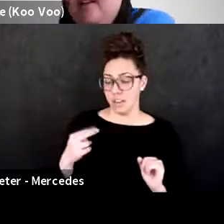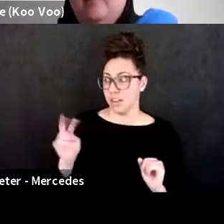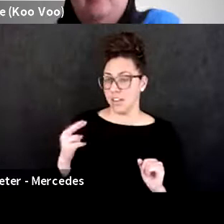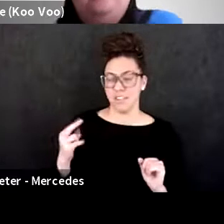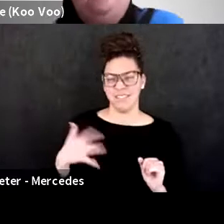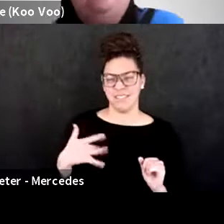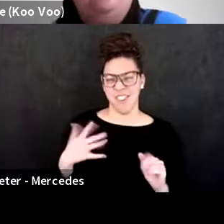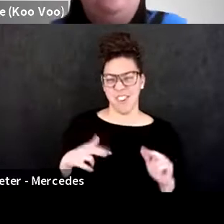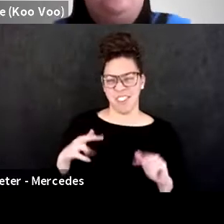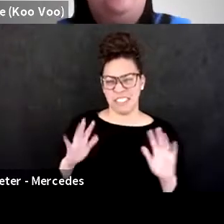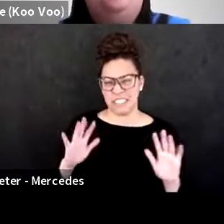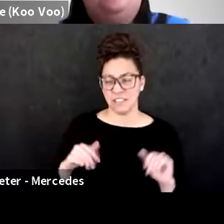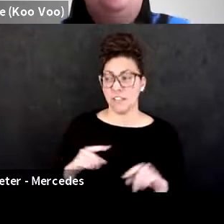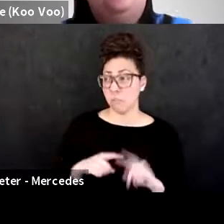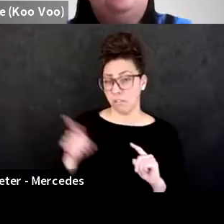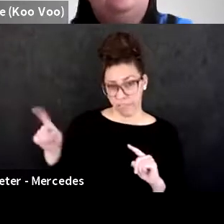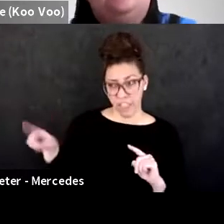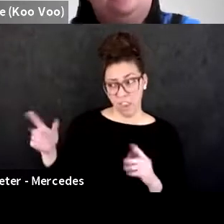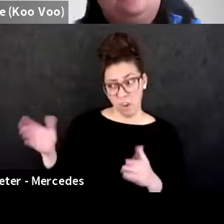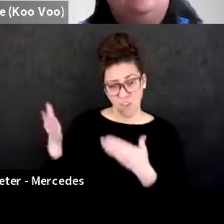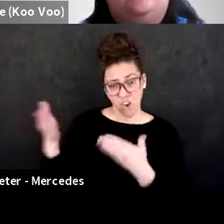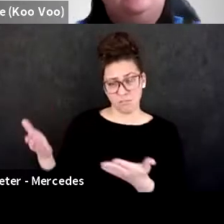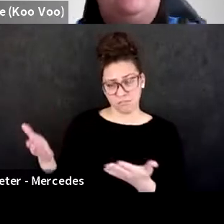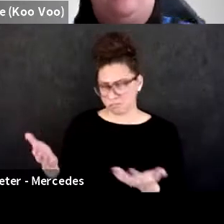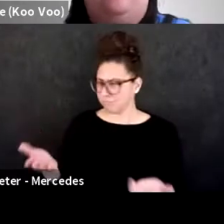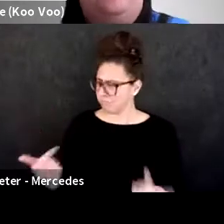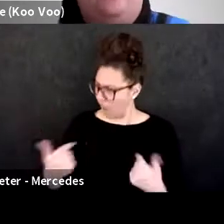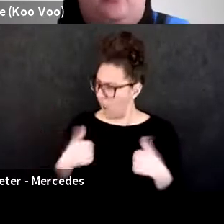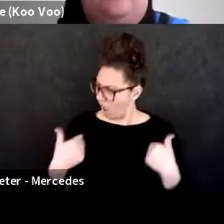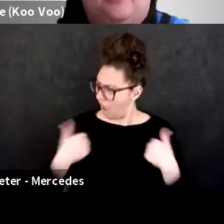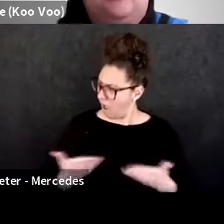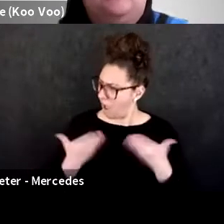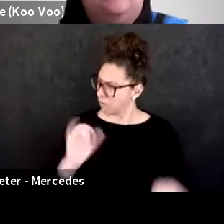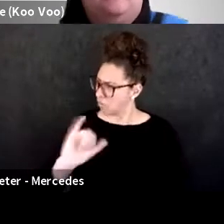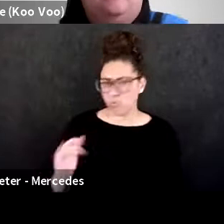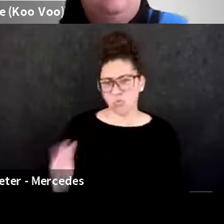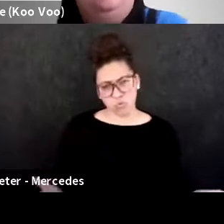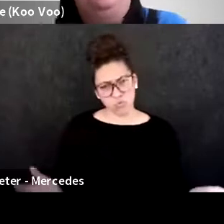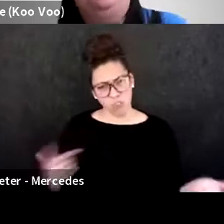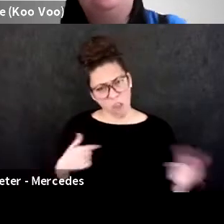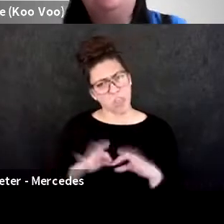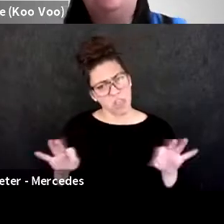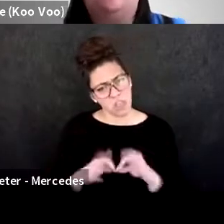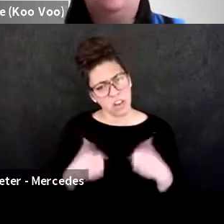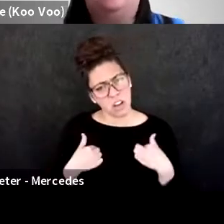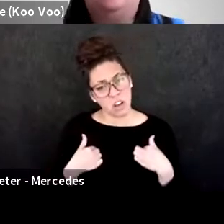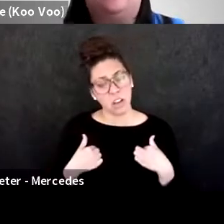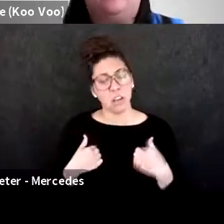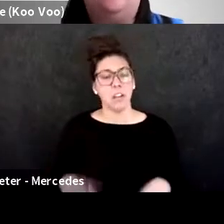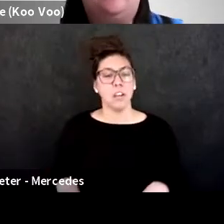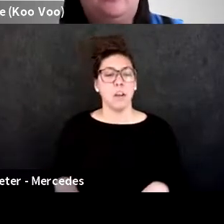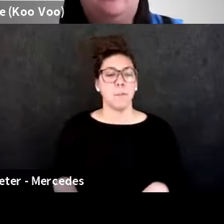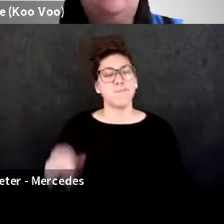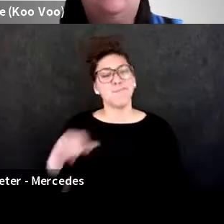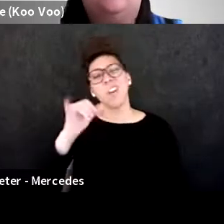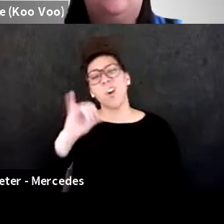well. And then for my own experience is just this idea about familial obligations. So it's kind